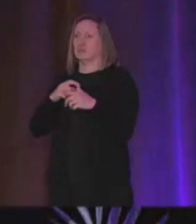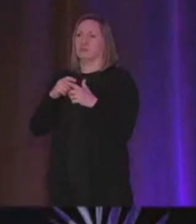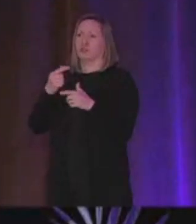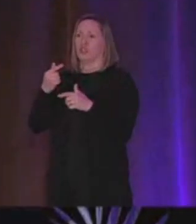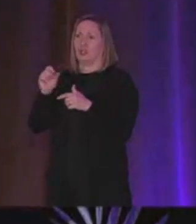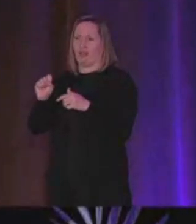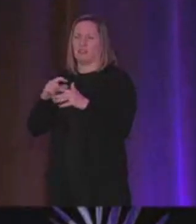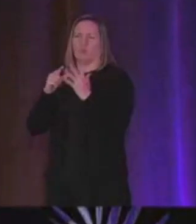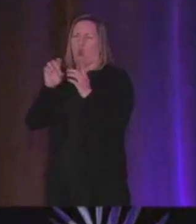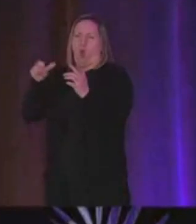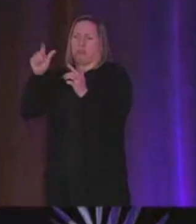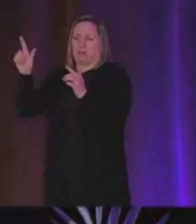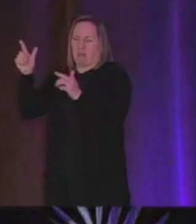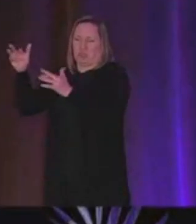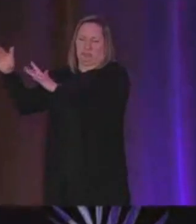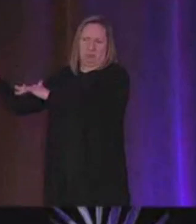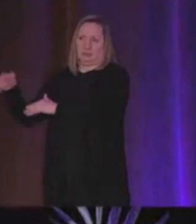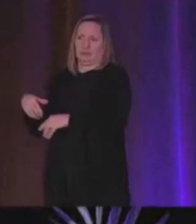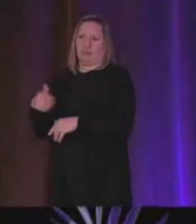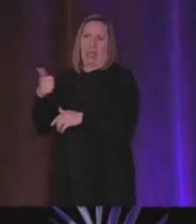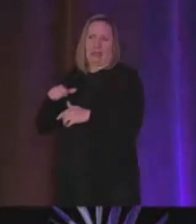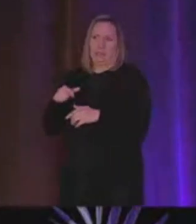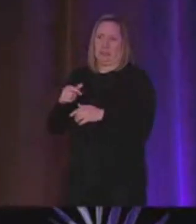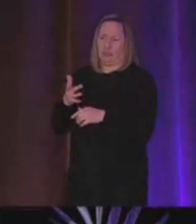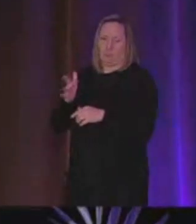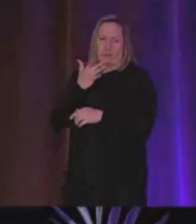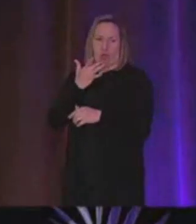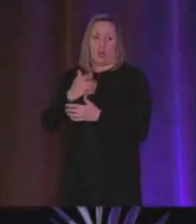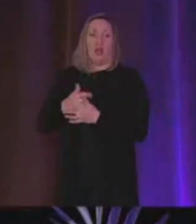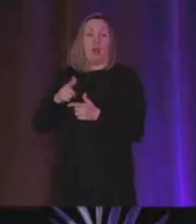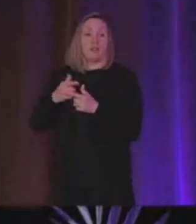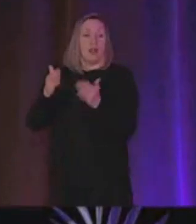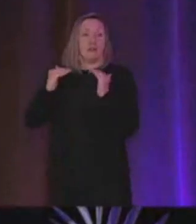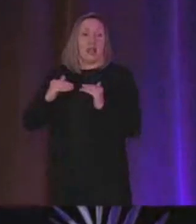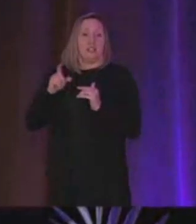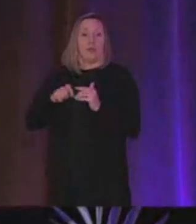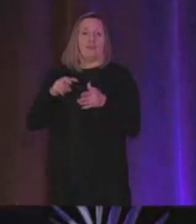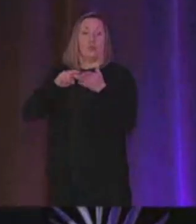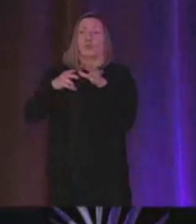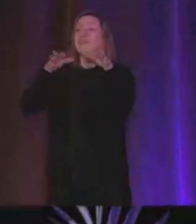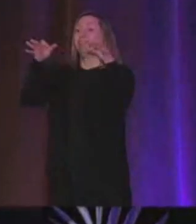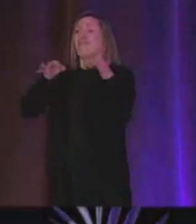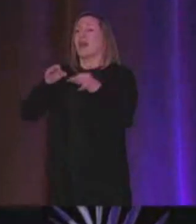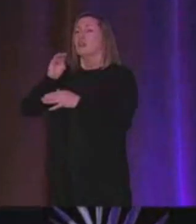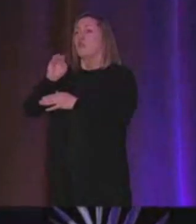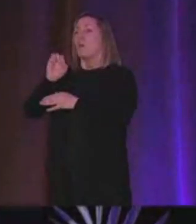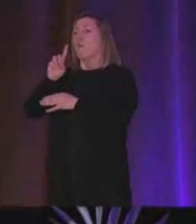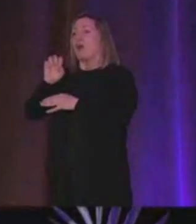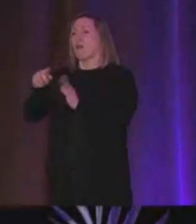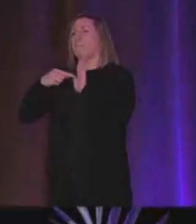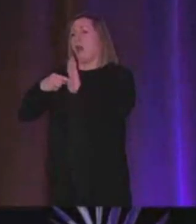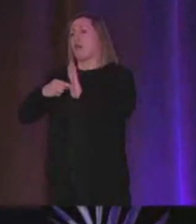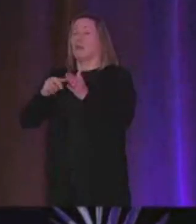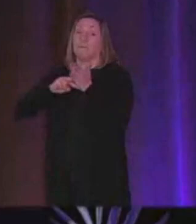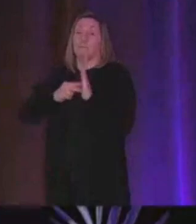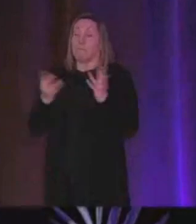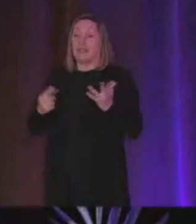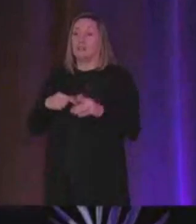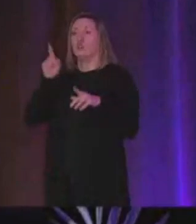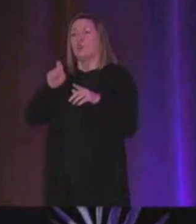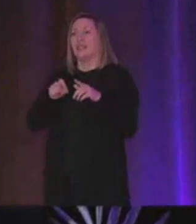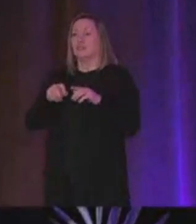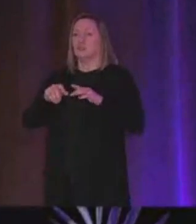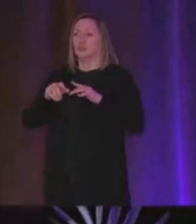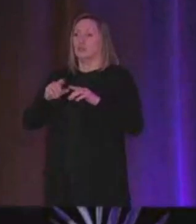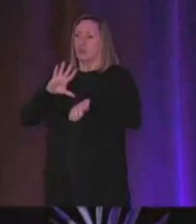other libraries, ML framework libraries that you can use. Next is you need to define your model. What I meant by defining your model is you need to create